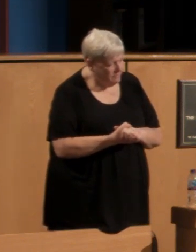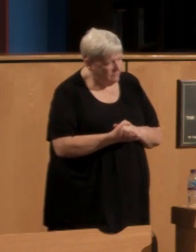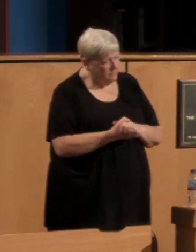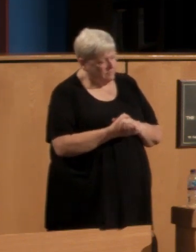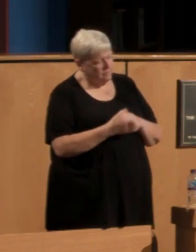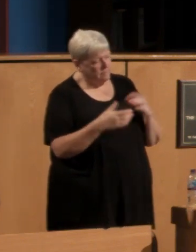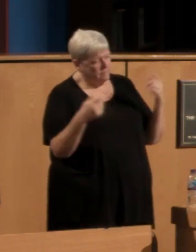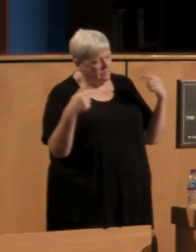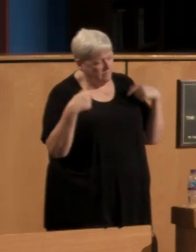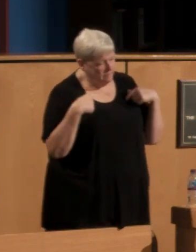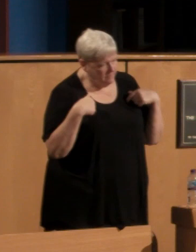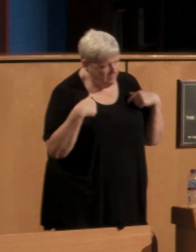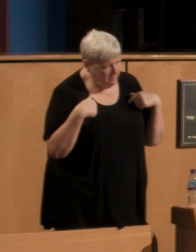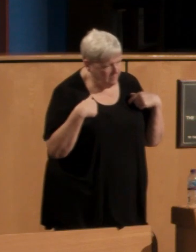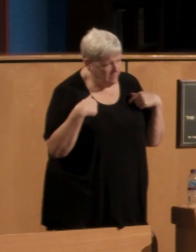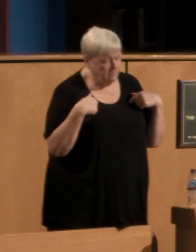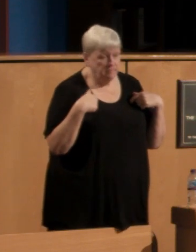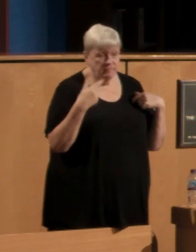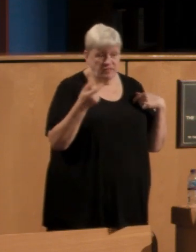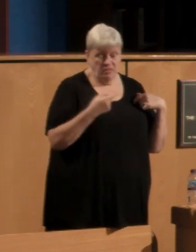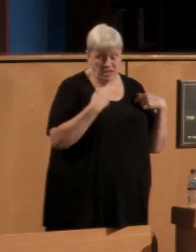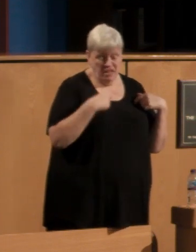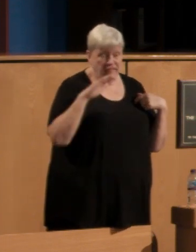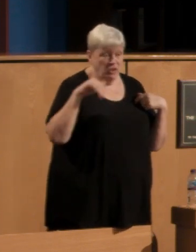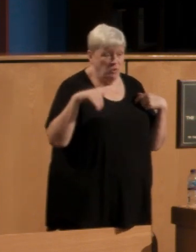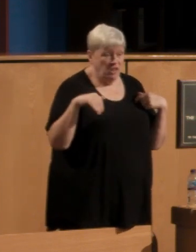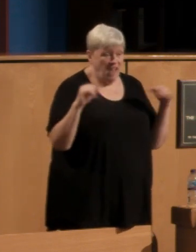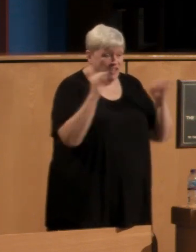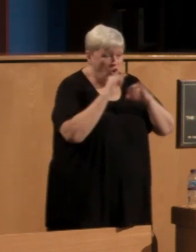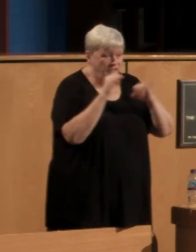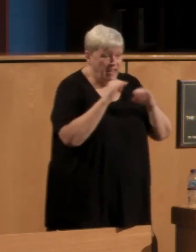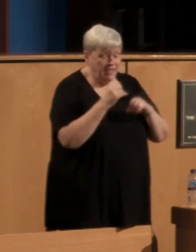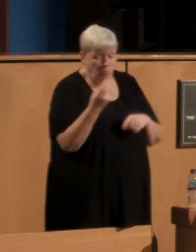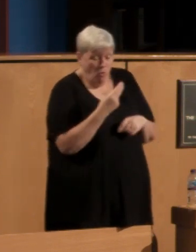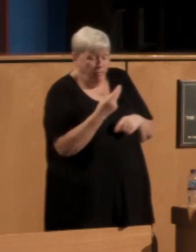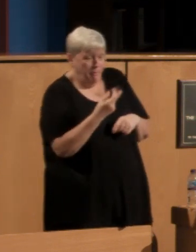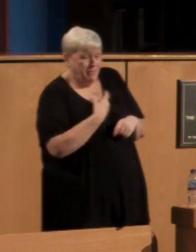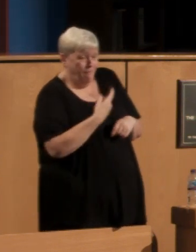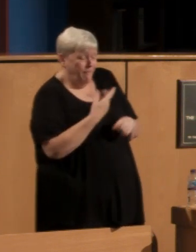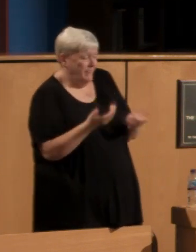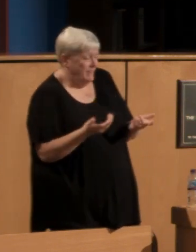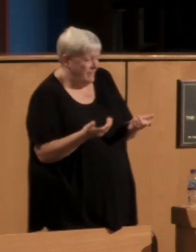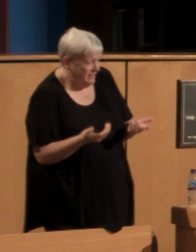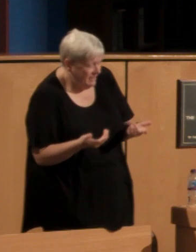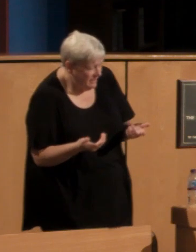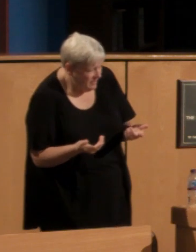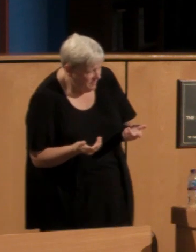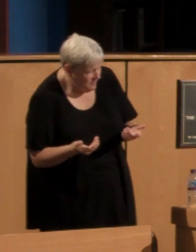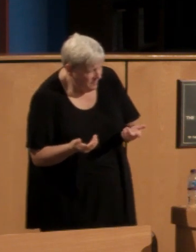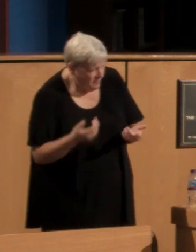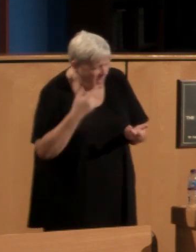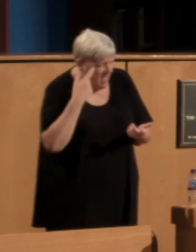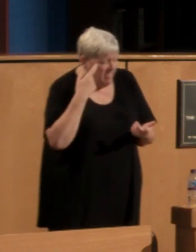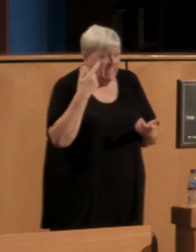Well, I'm just both queer and possibly a bit horrifying, and it's just I think it